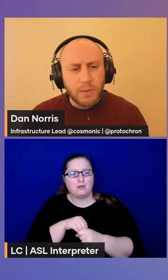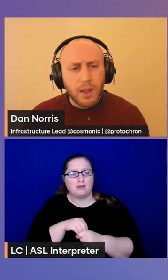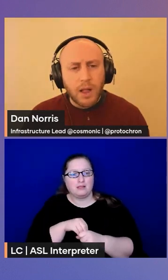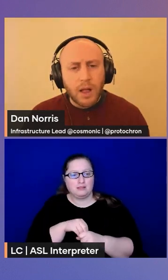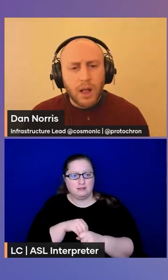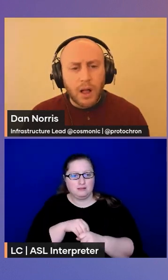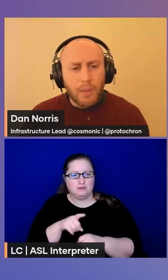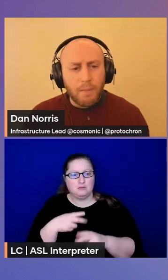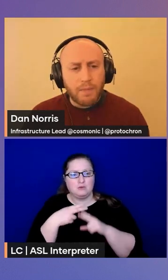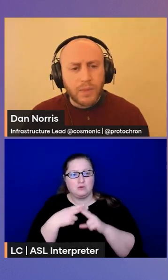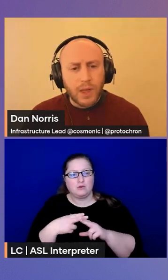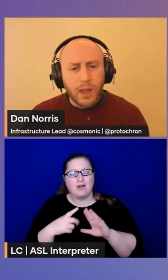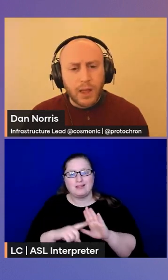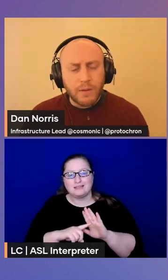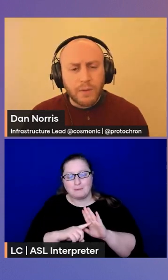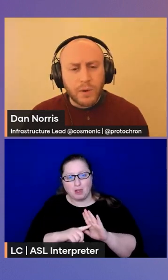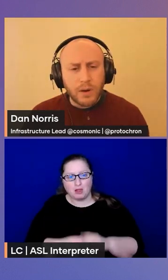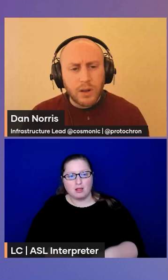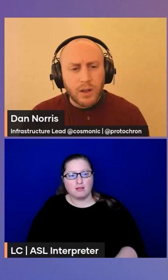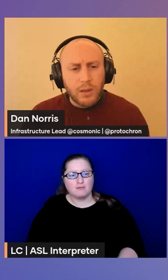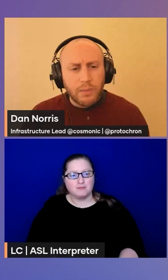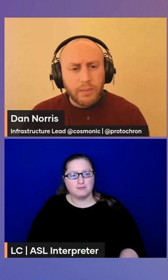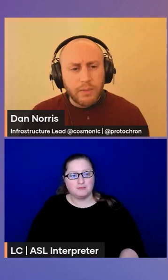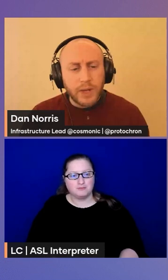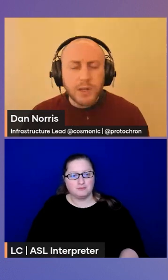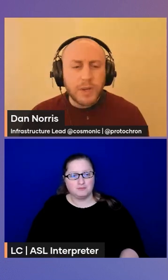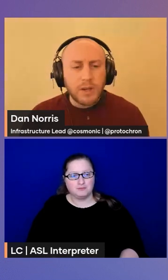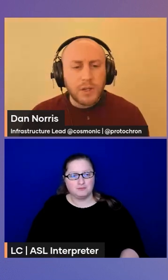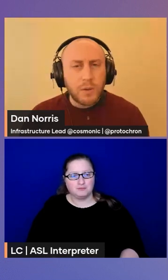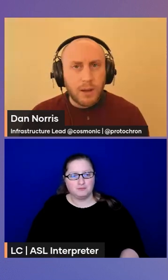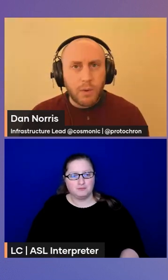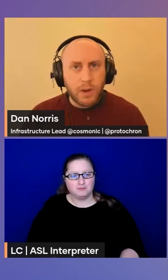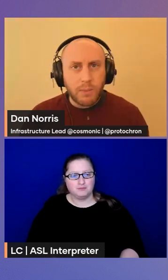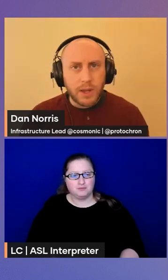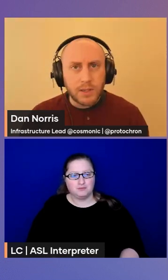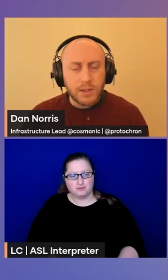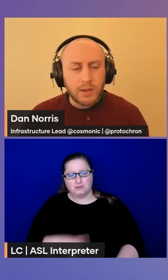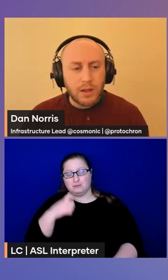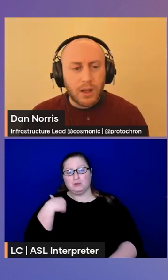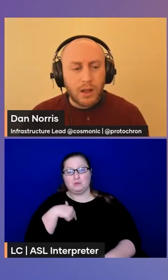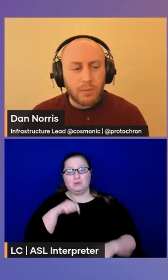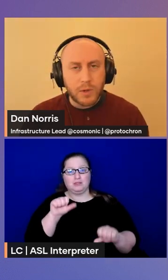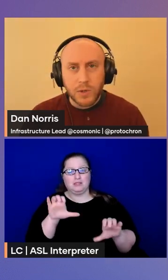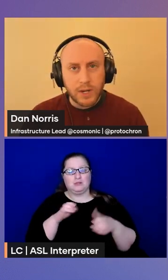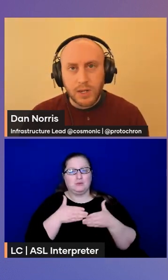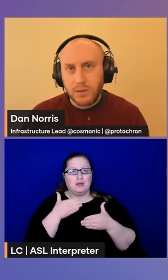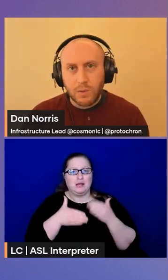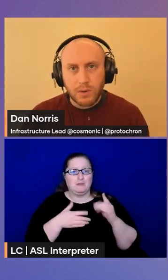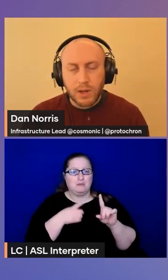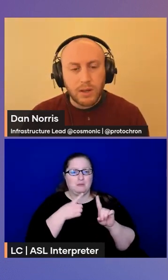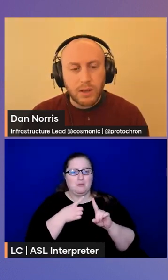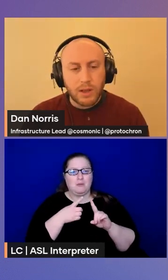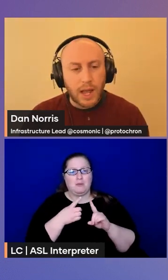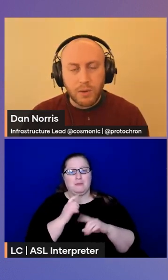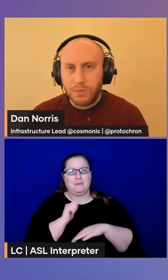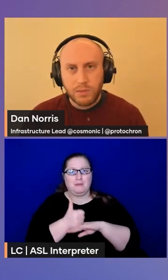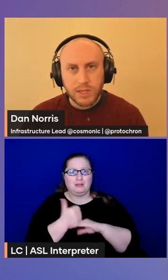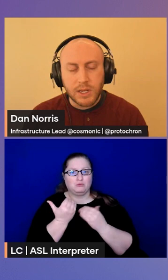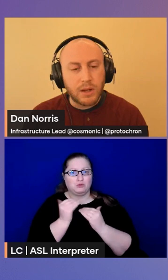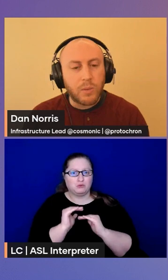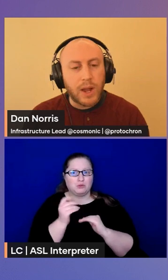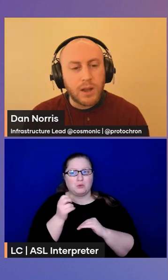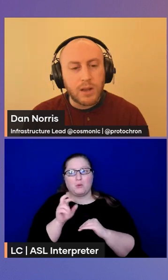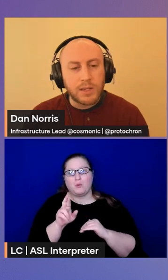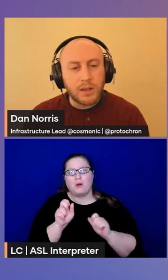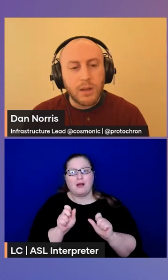example. And because we can do endpoint-based restricting or allow